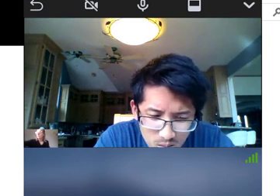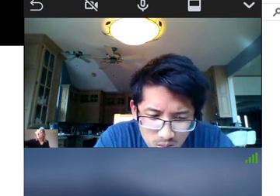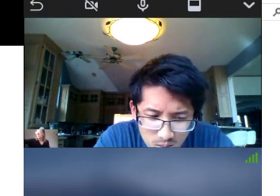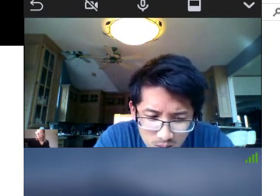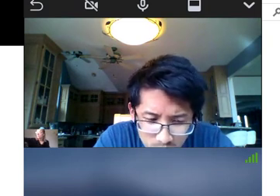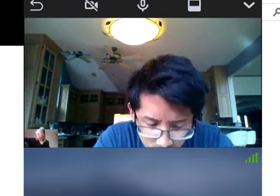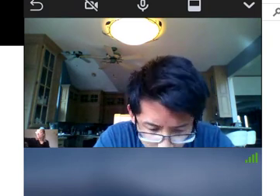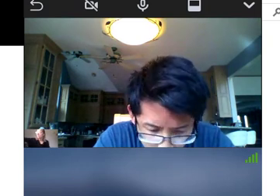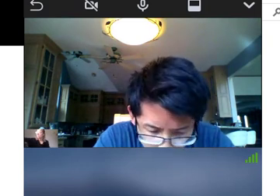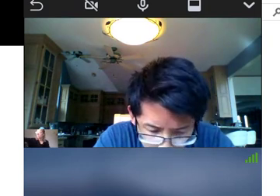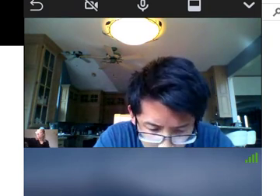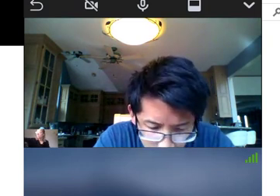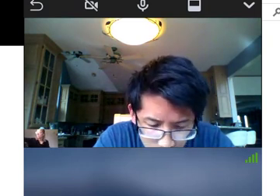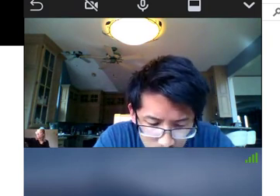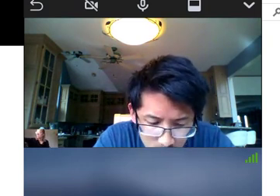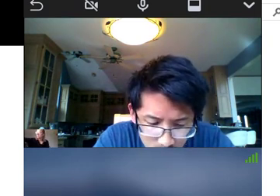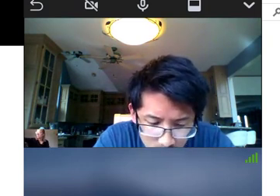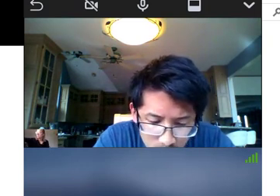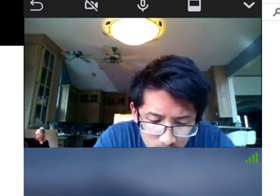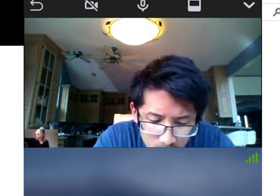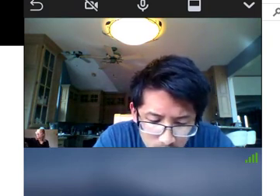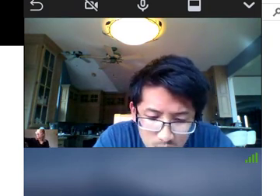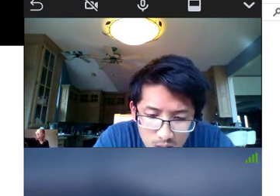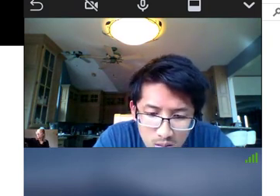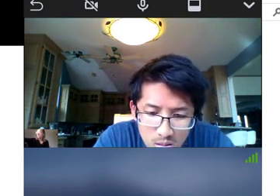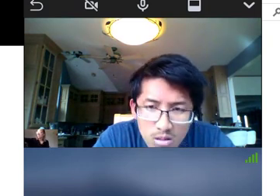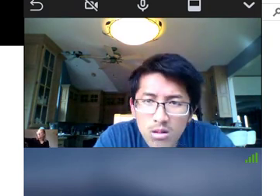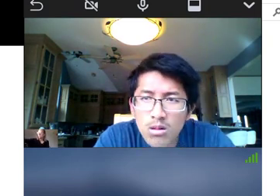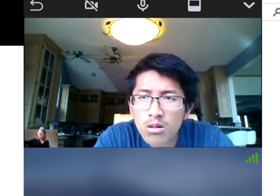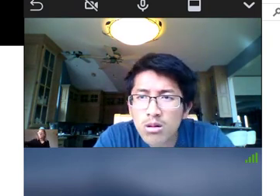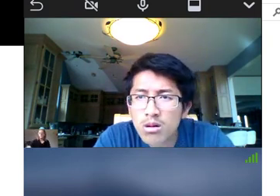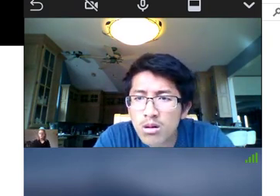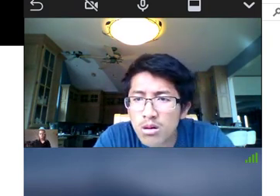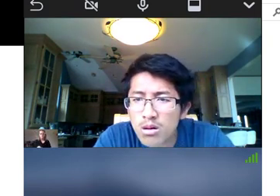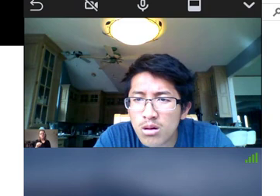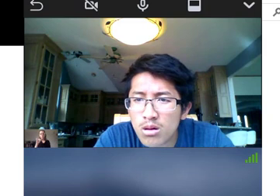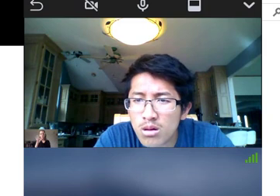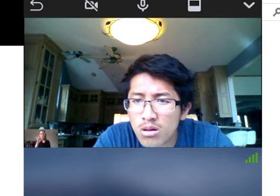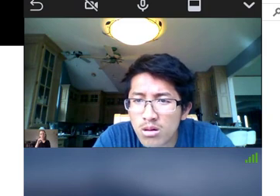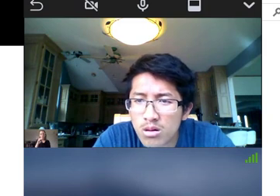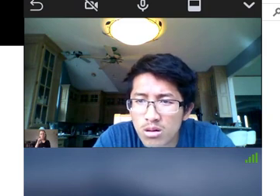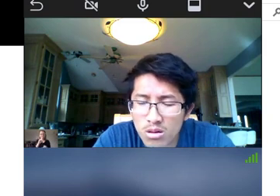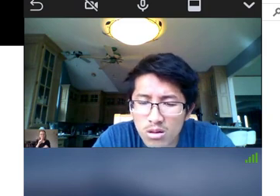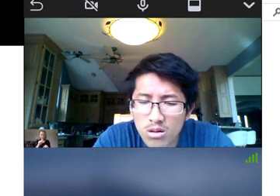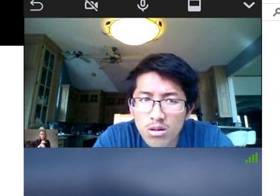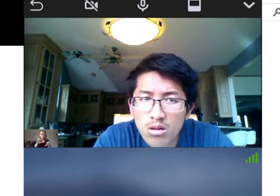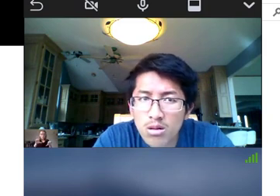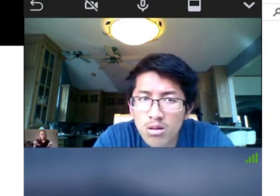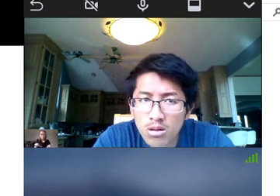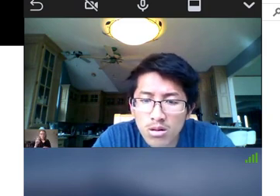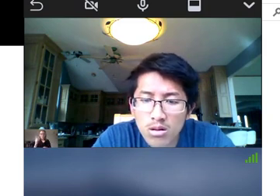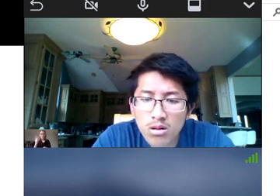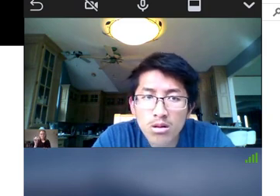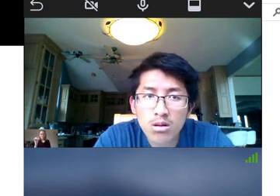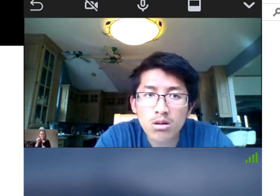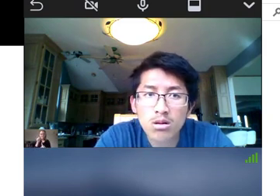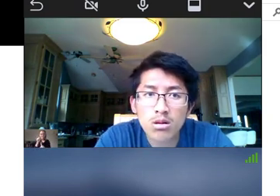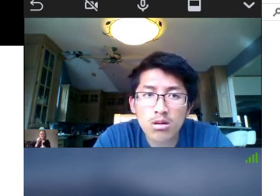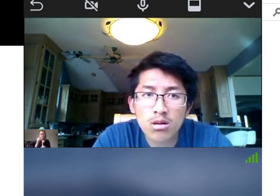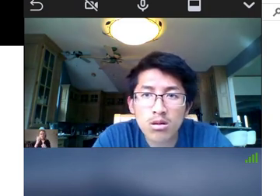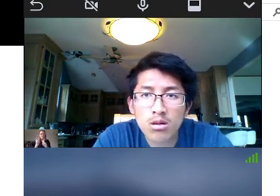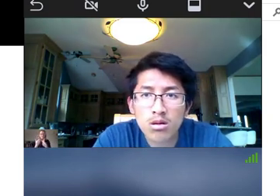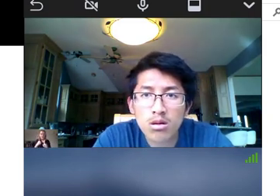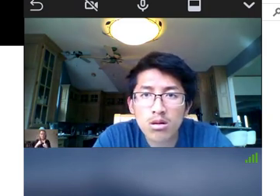actually doing something like this, maybe there would be some control system that would be trying to keep that temperature constant. It probably wouldn't be